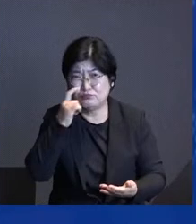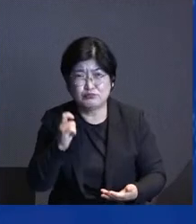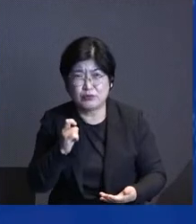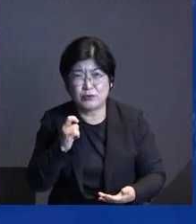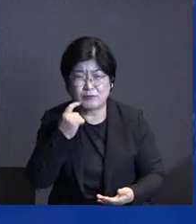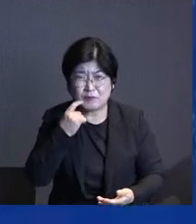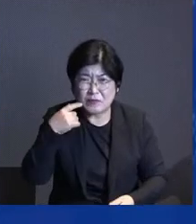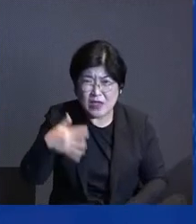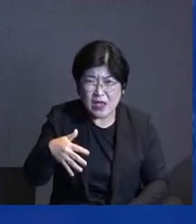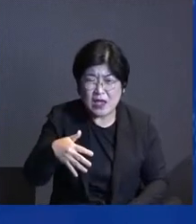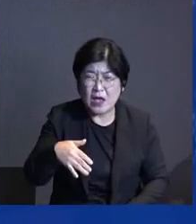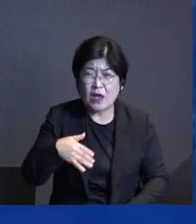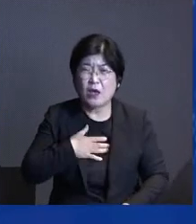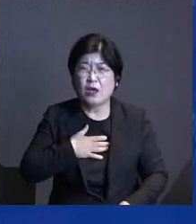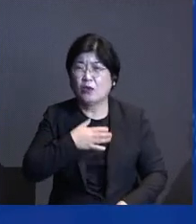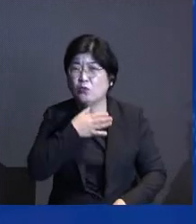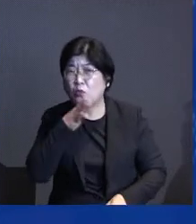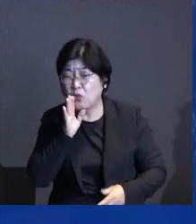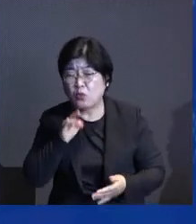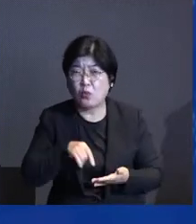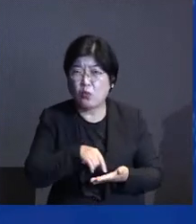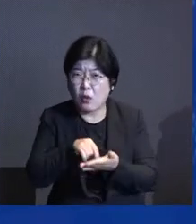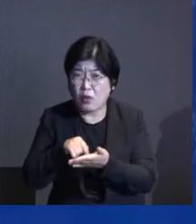people in Korea.